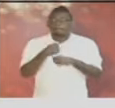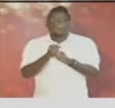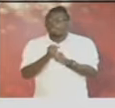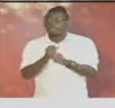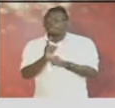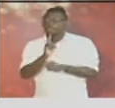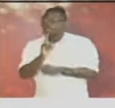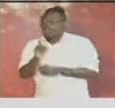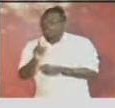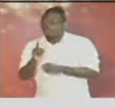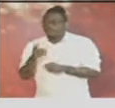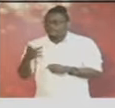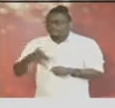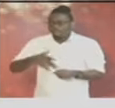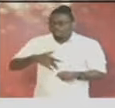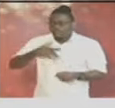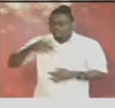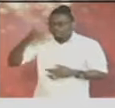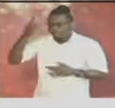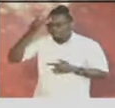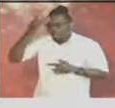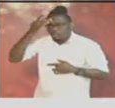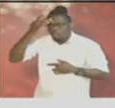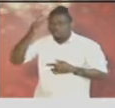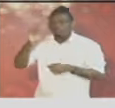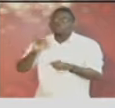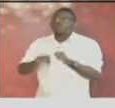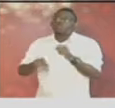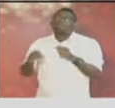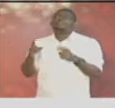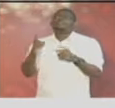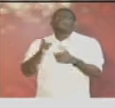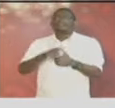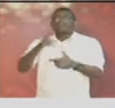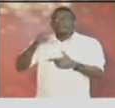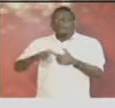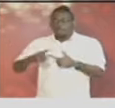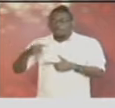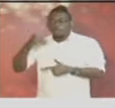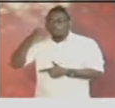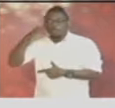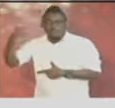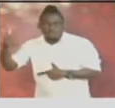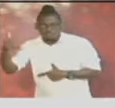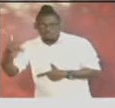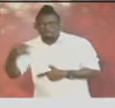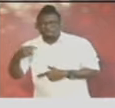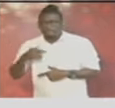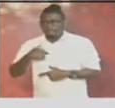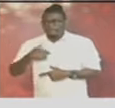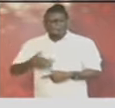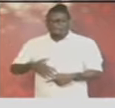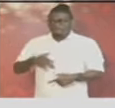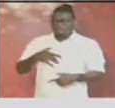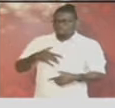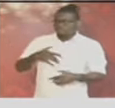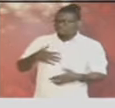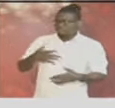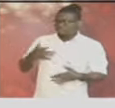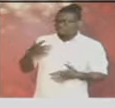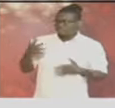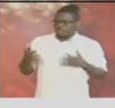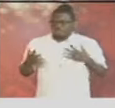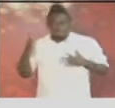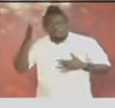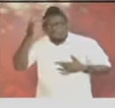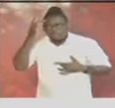So if you're having symptoms, you can reach out to them even before they reach out to you and say, I'm having the following symptoms, what do you advise? And then they can